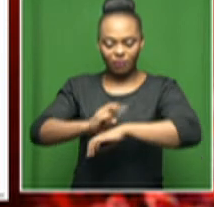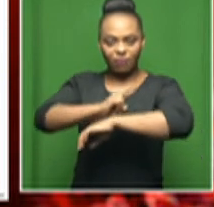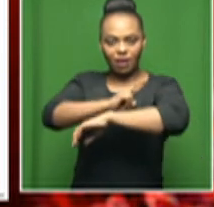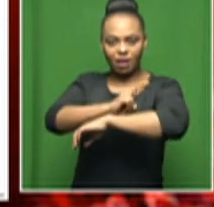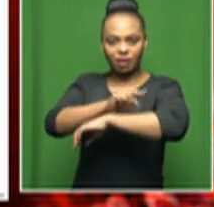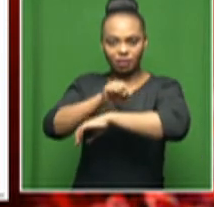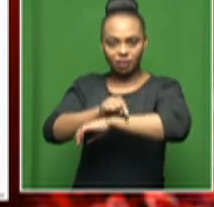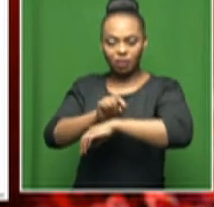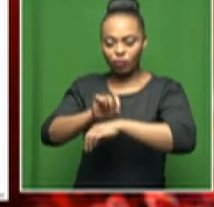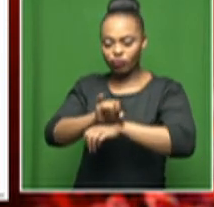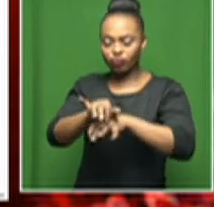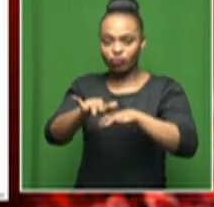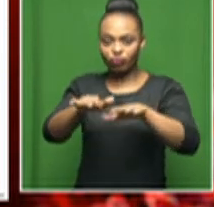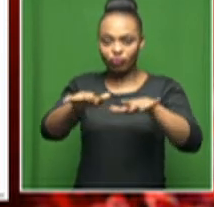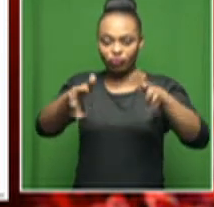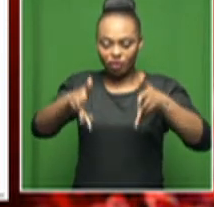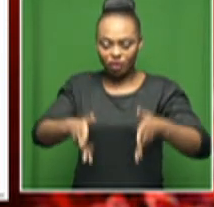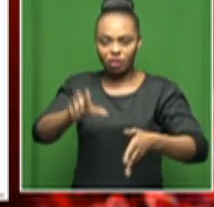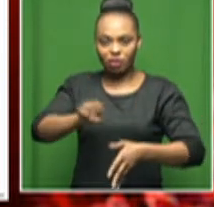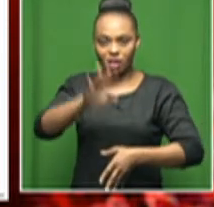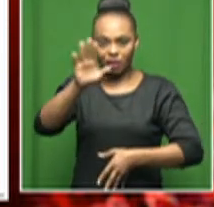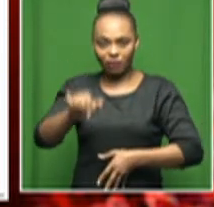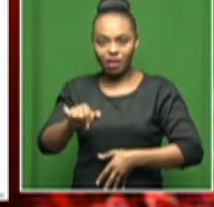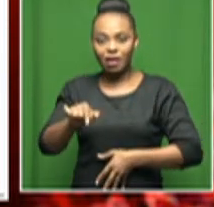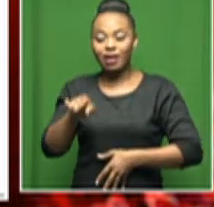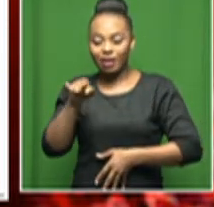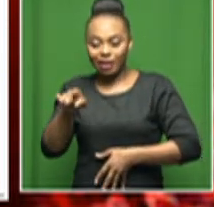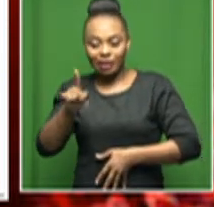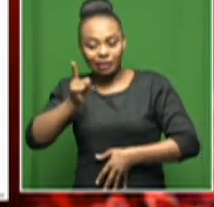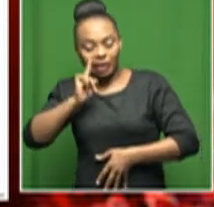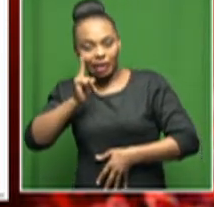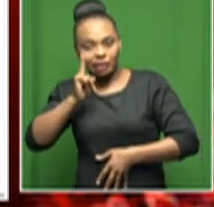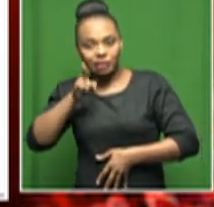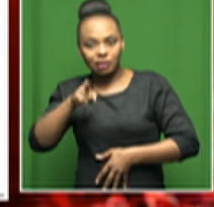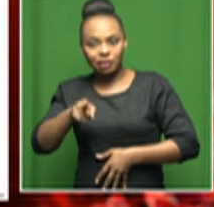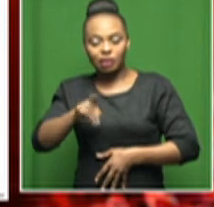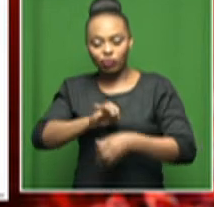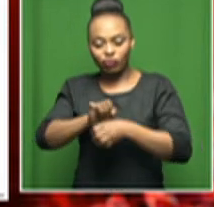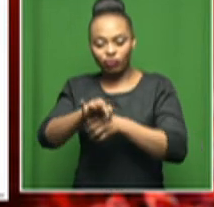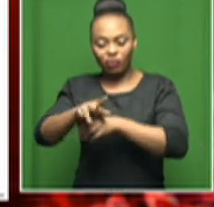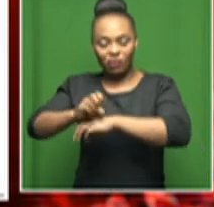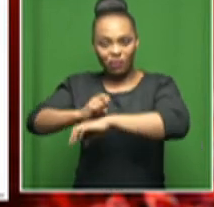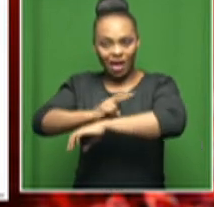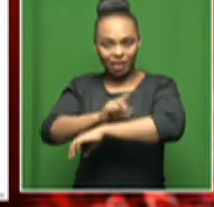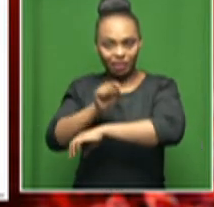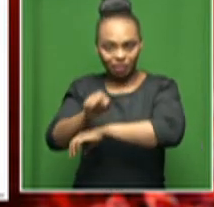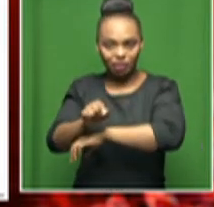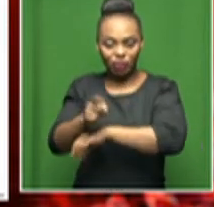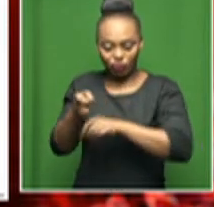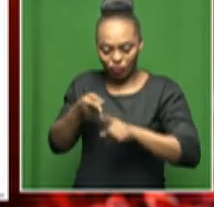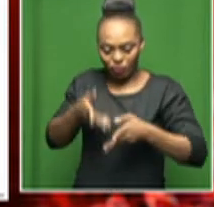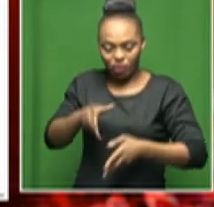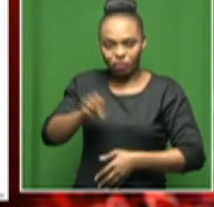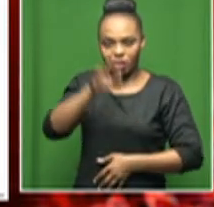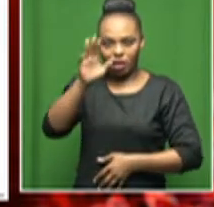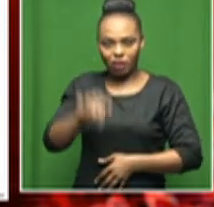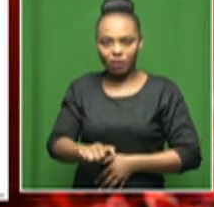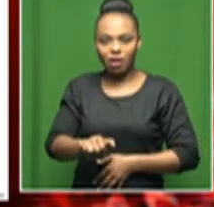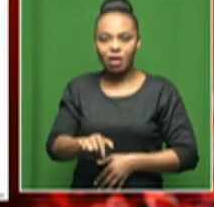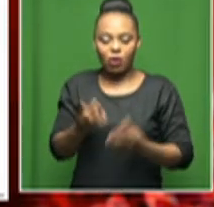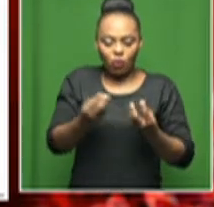in South Africa. And then they tested the potency of that antibody in neutralizing the activity of the variant that's